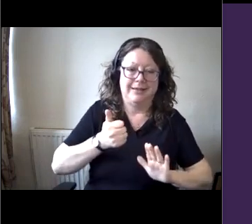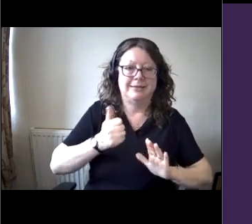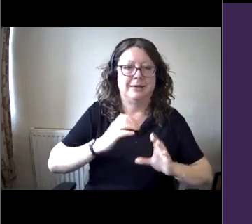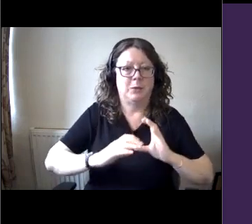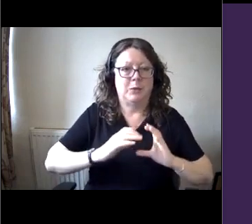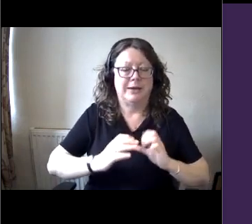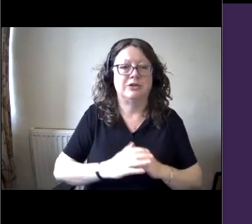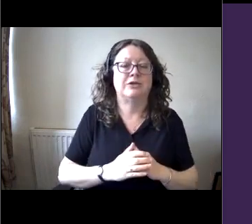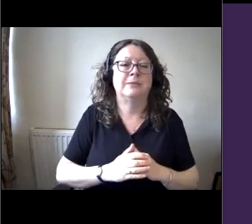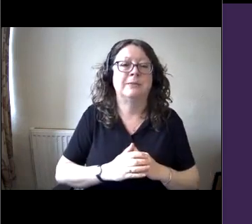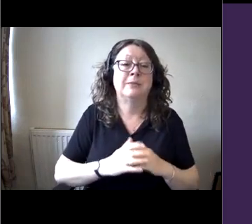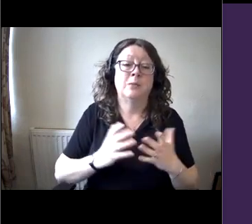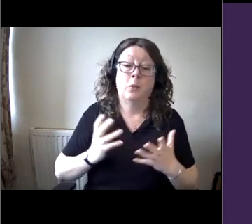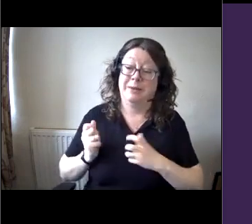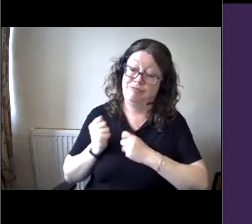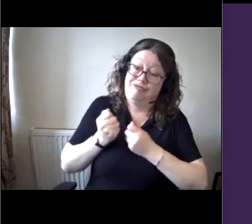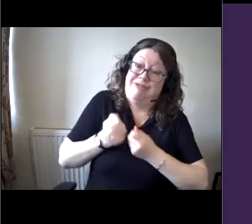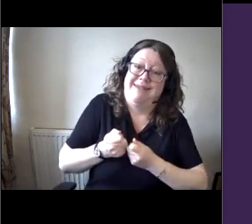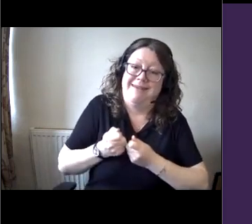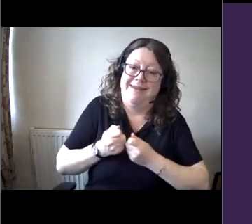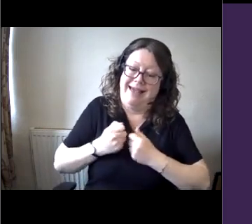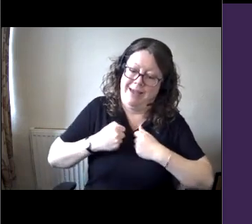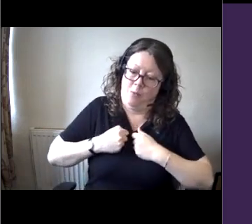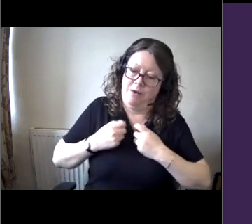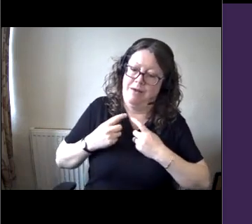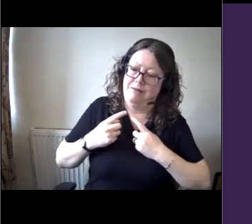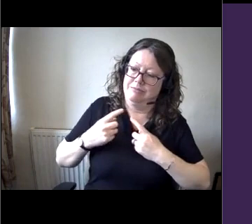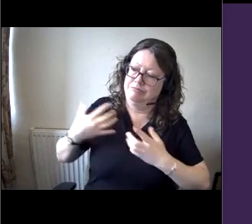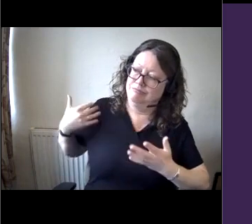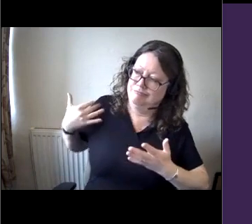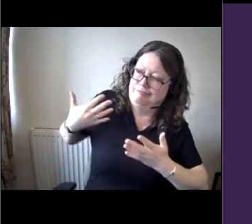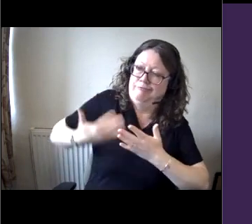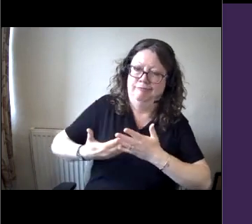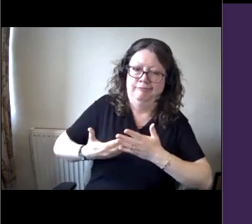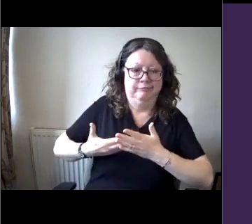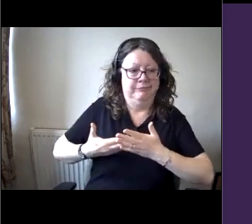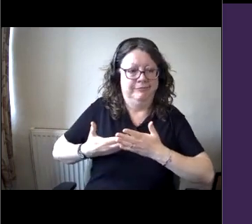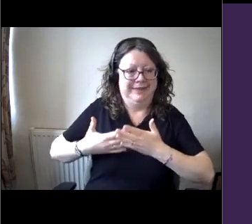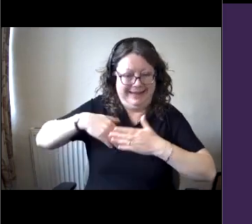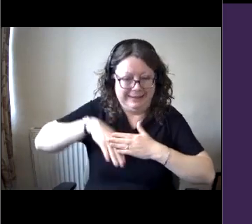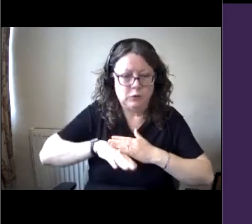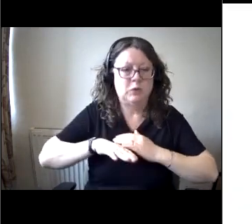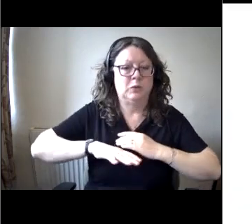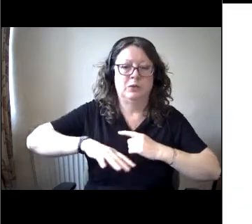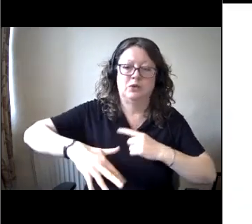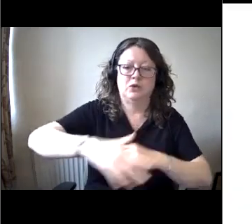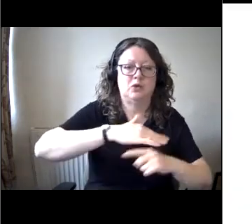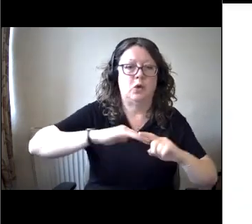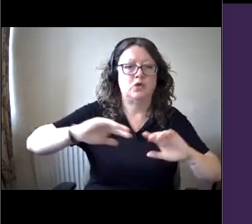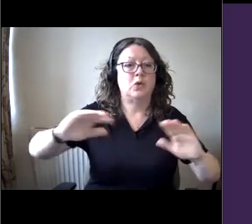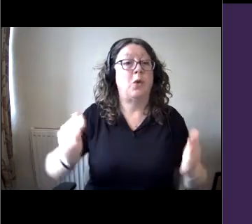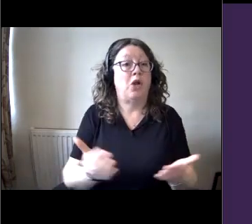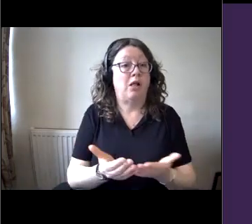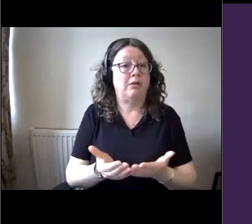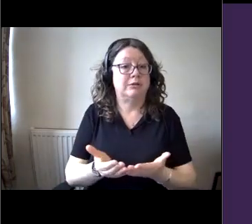that into our social world. And in our social world, we might be